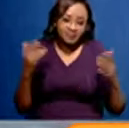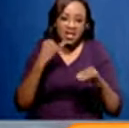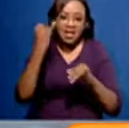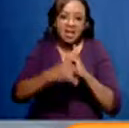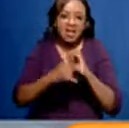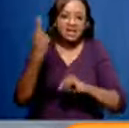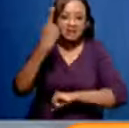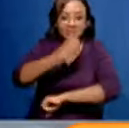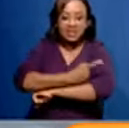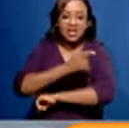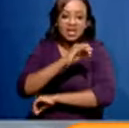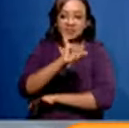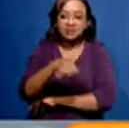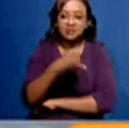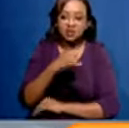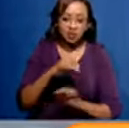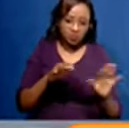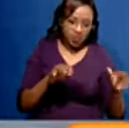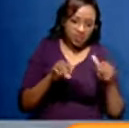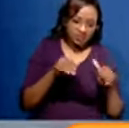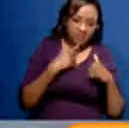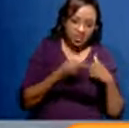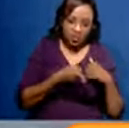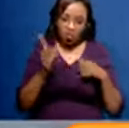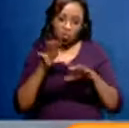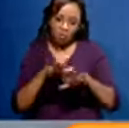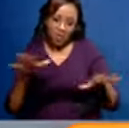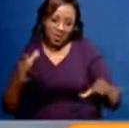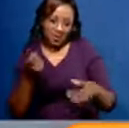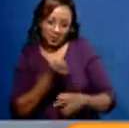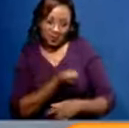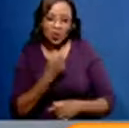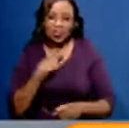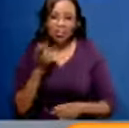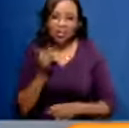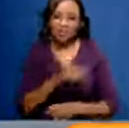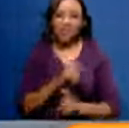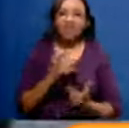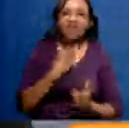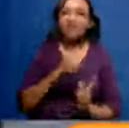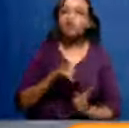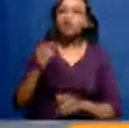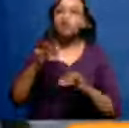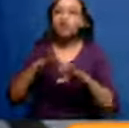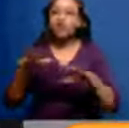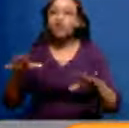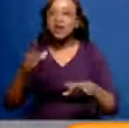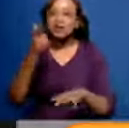just going to go across and do a little salesmanship. Absolutely. Good to see you. All the very best. As I was telling you earlier on, folks, Jeff Kenenga.